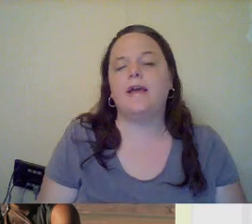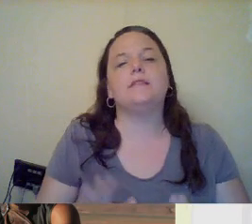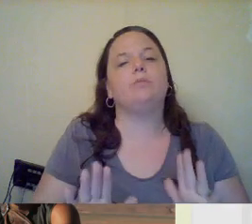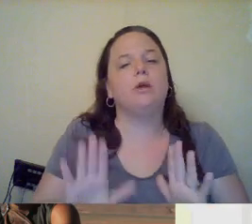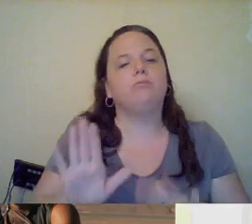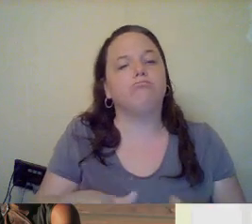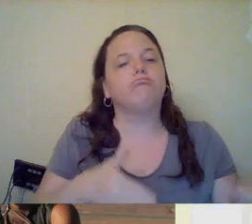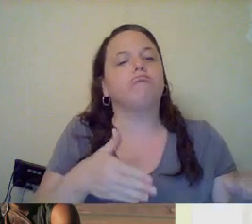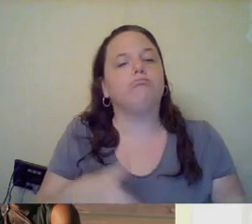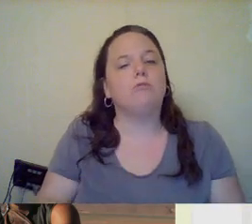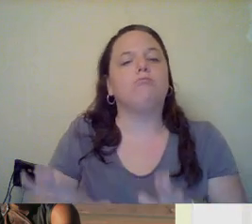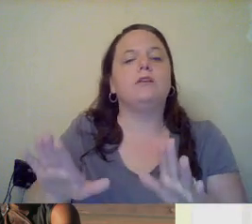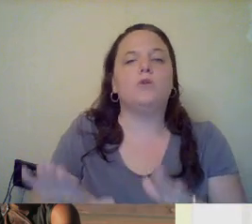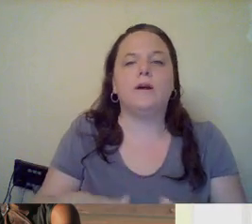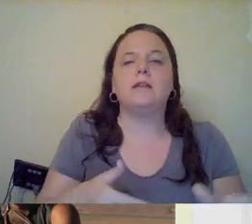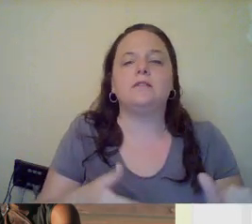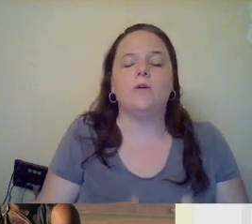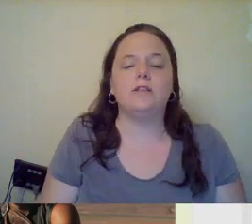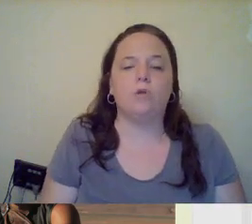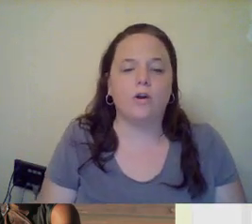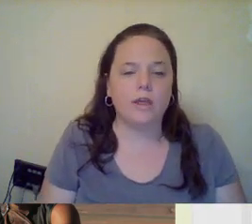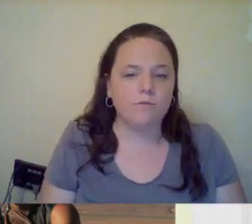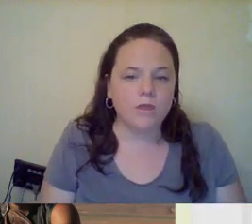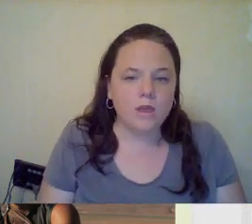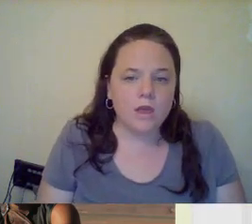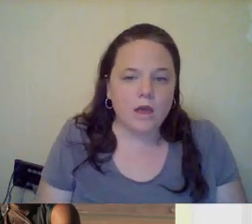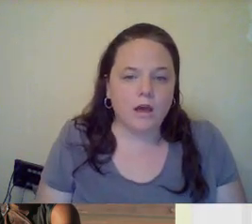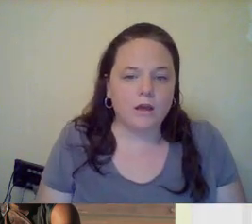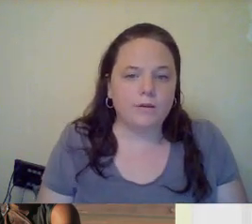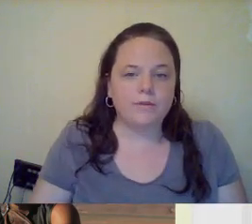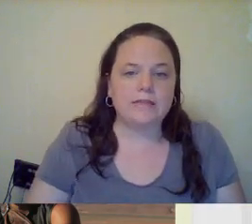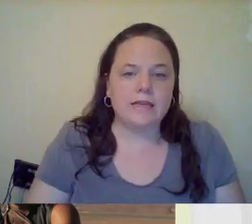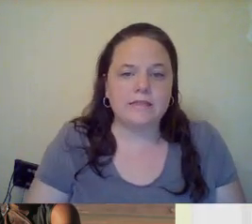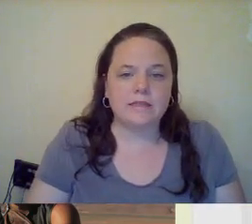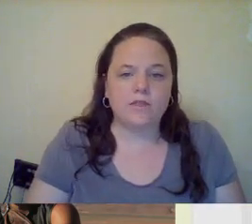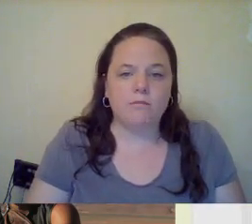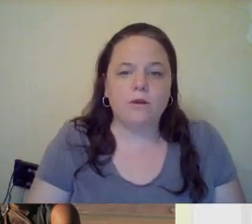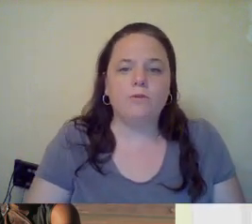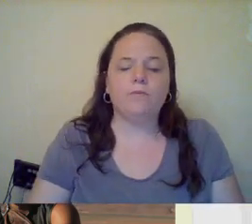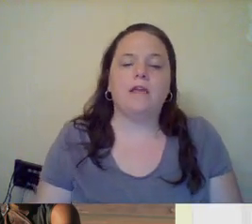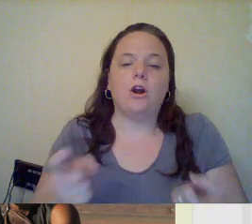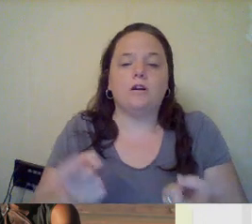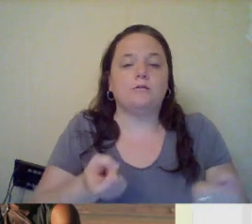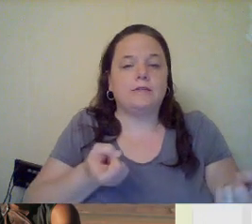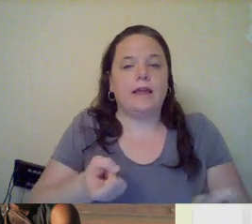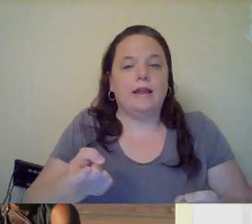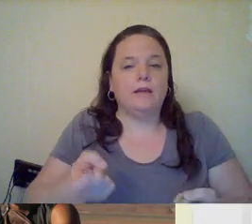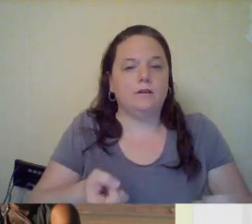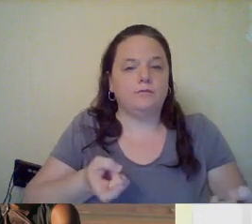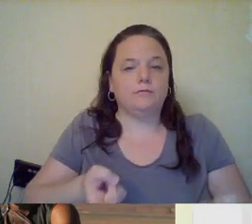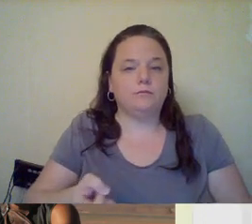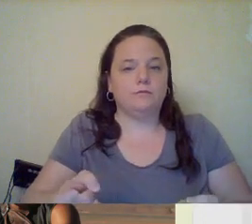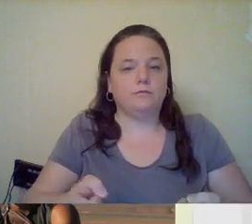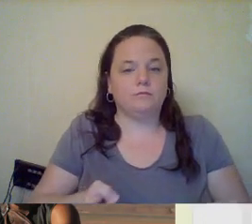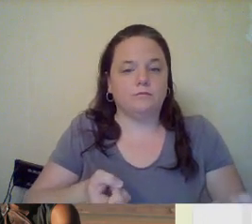with your face, but he's going kind of slow and he's walking. These kids in the middle, they are